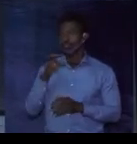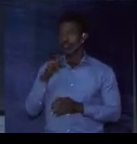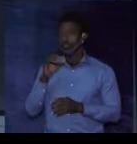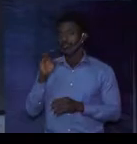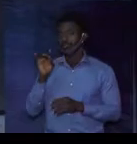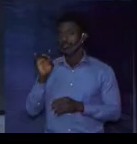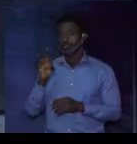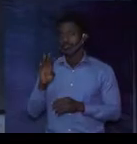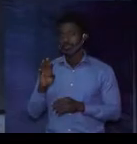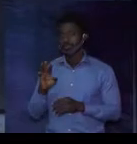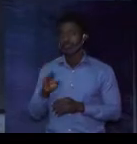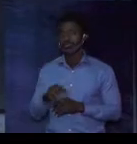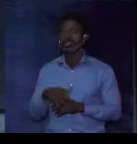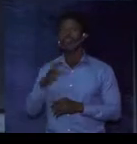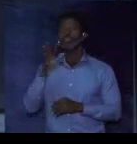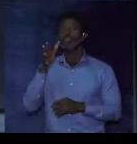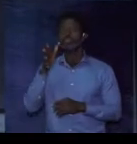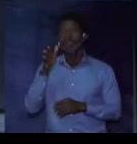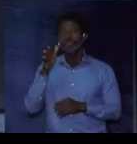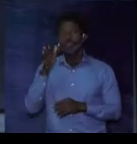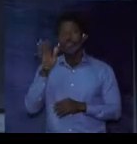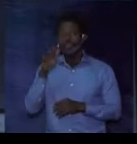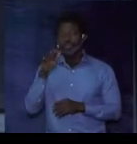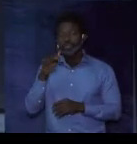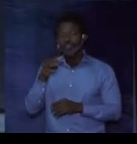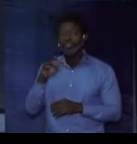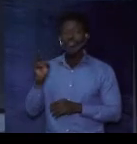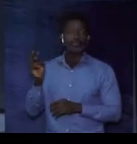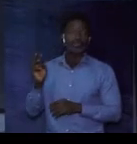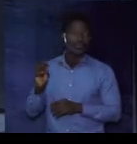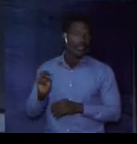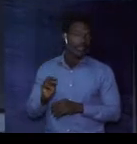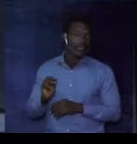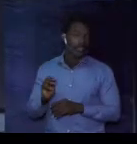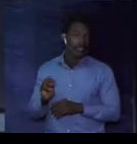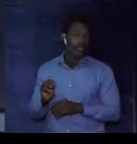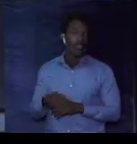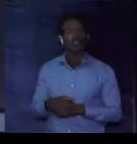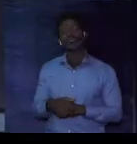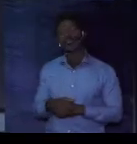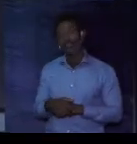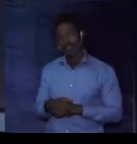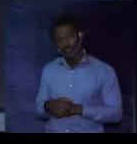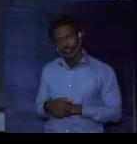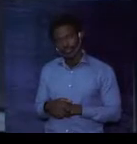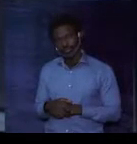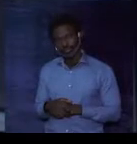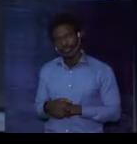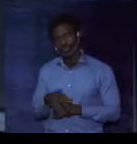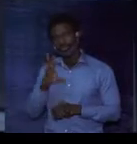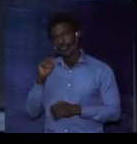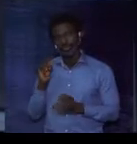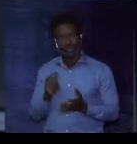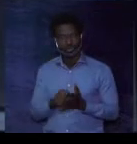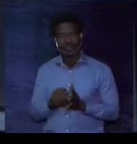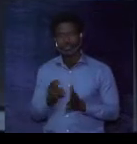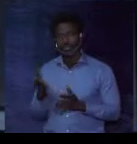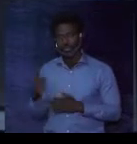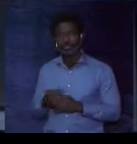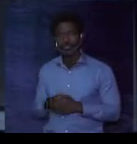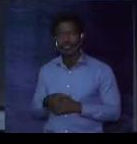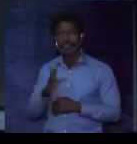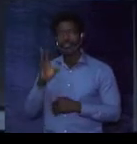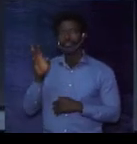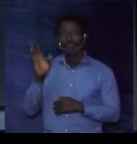have 284. So this is 15 million. You don't say 0,000 because there's nothing like 0,000. I mean, no